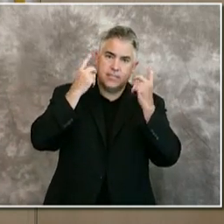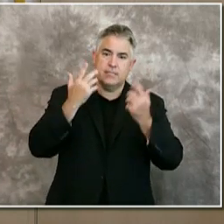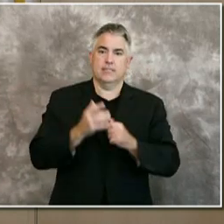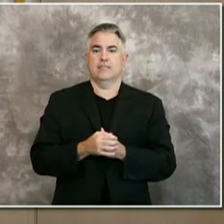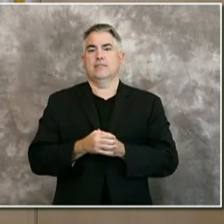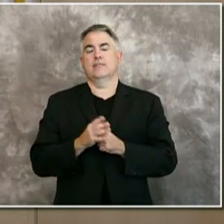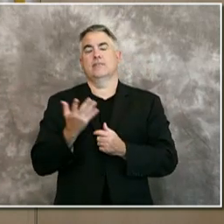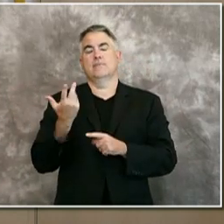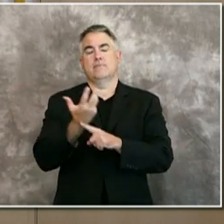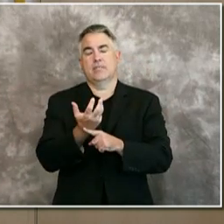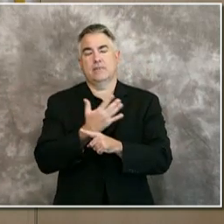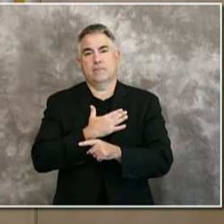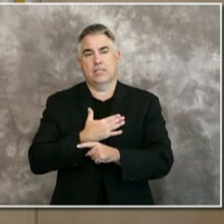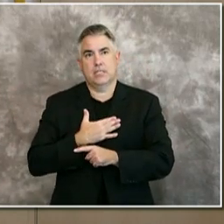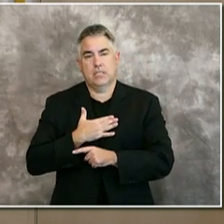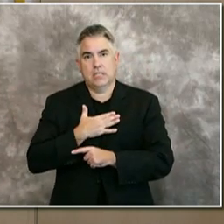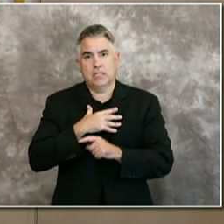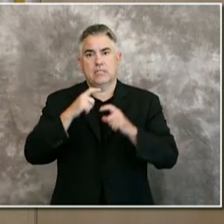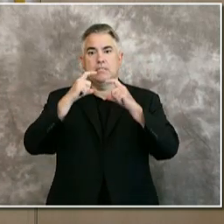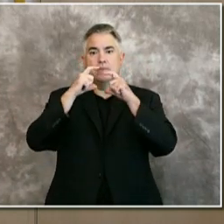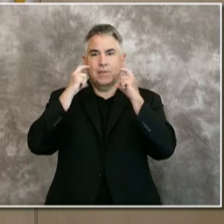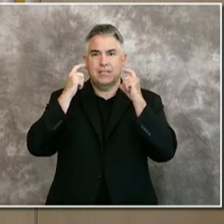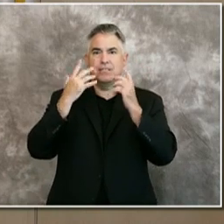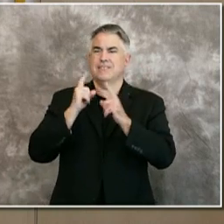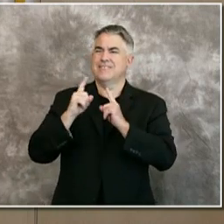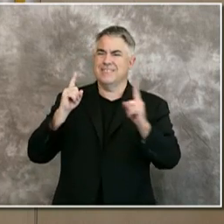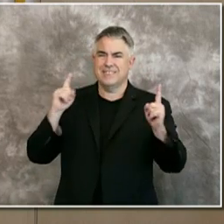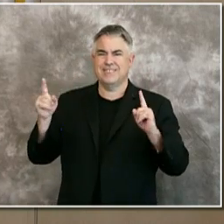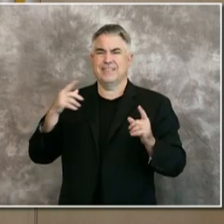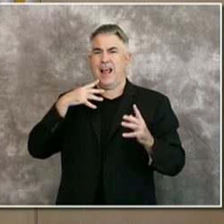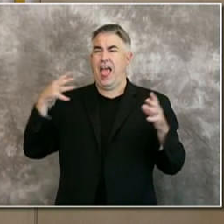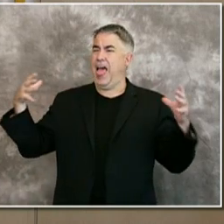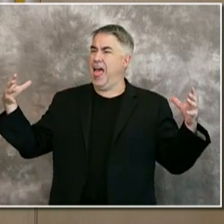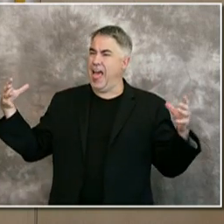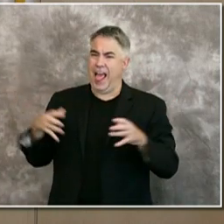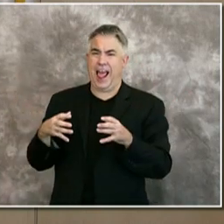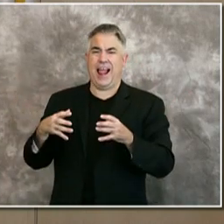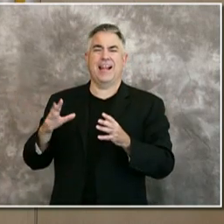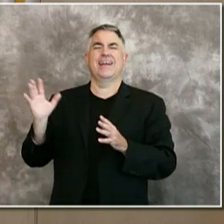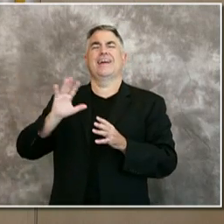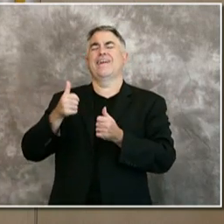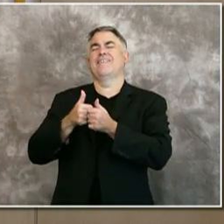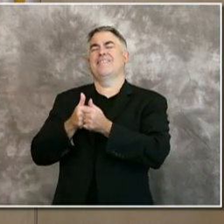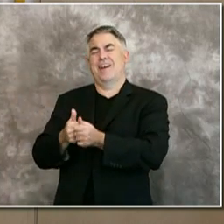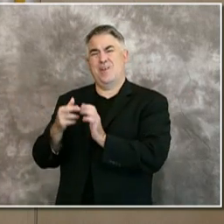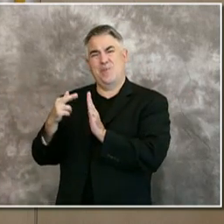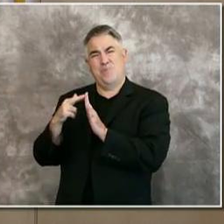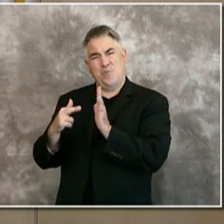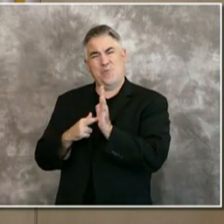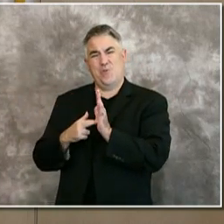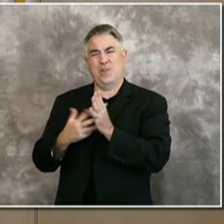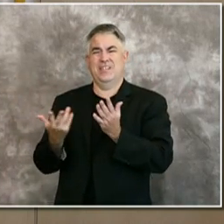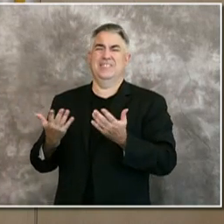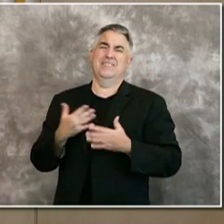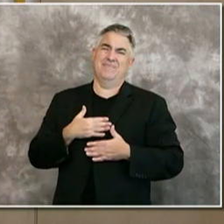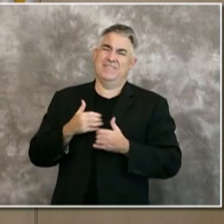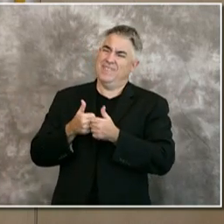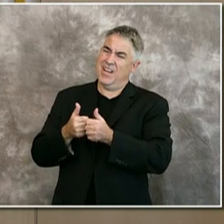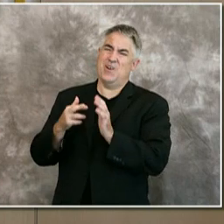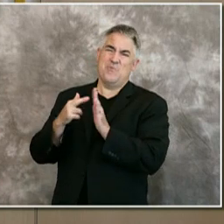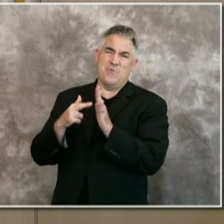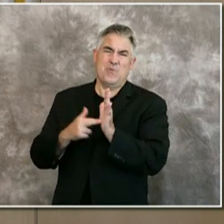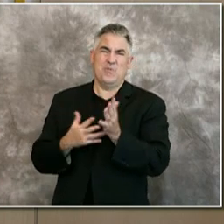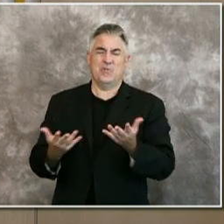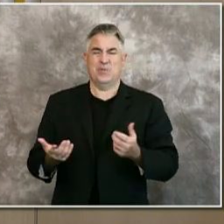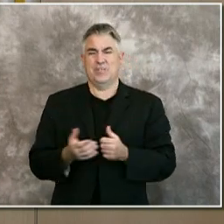please, please, no gatherings, and if you do, please adhere to those guidelines. So now more than